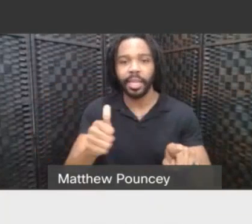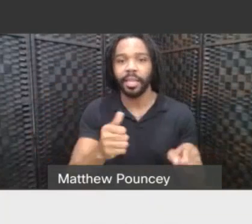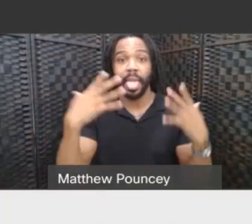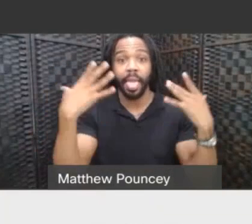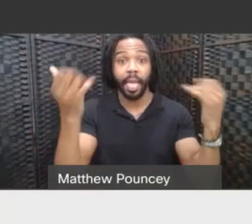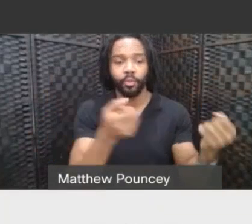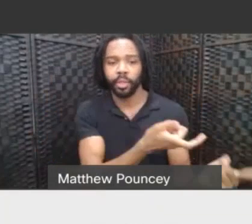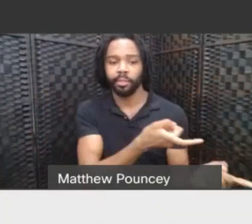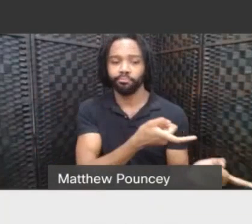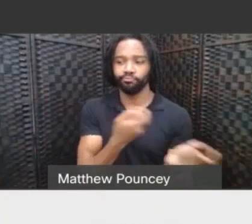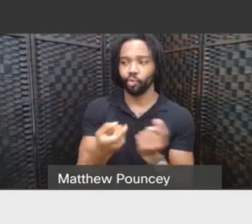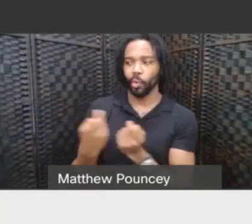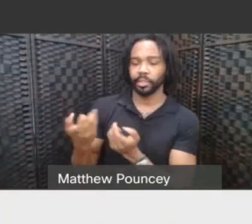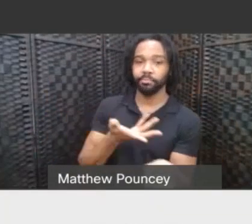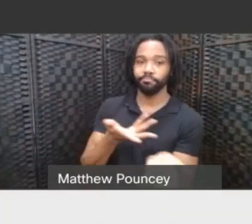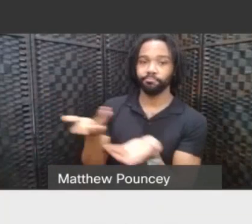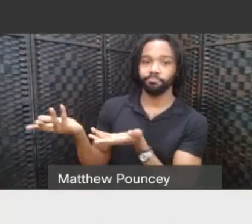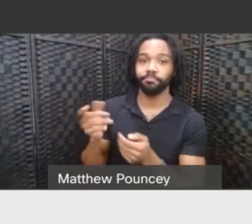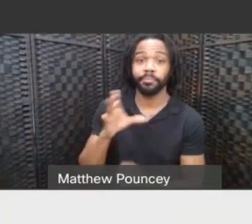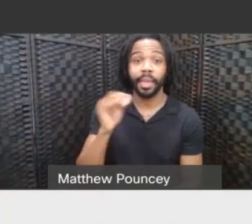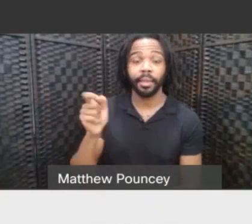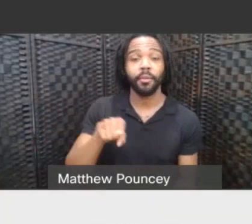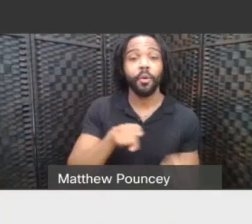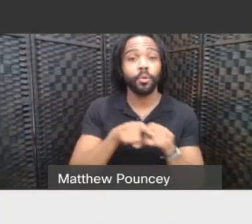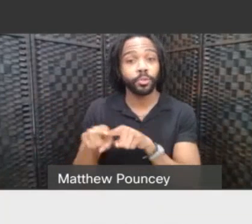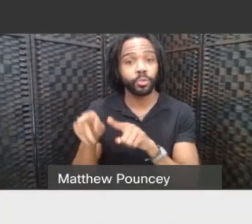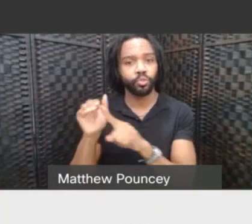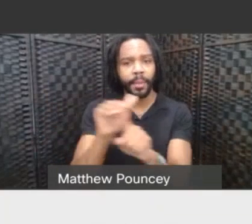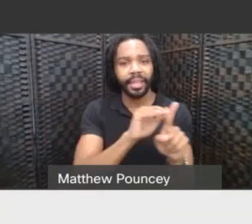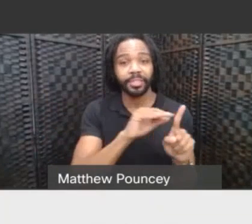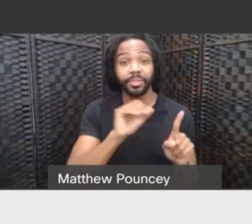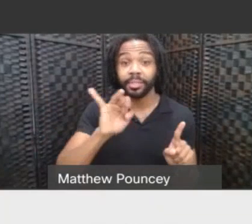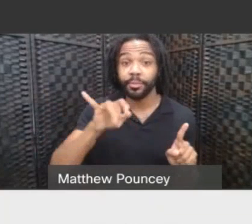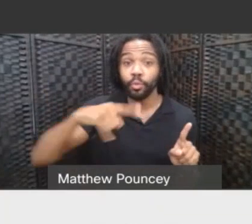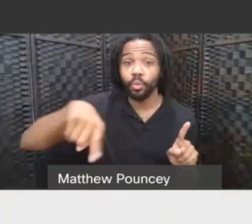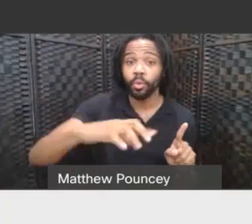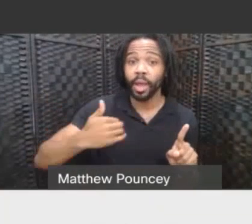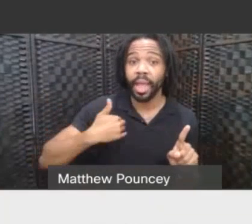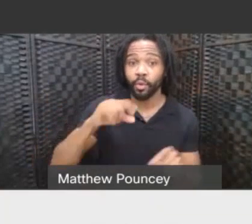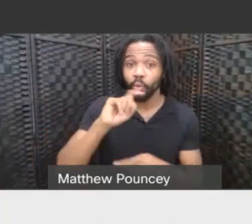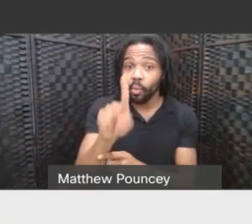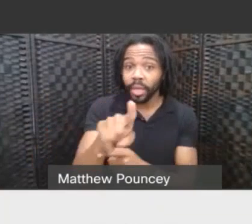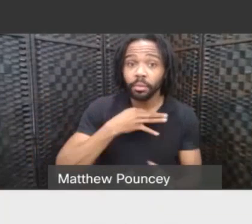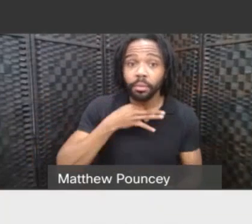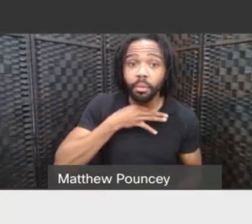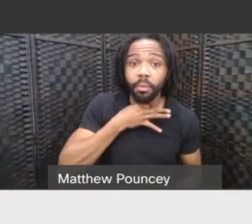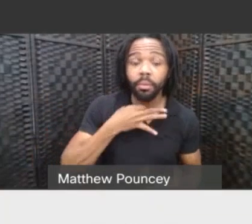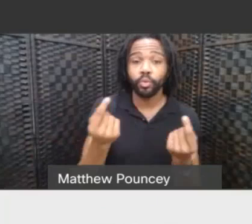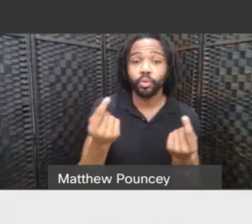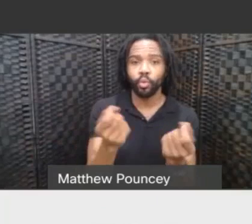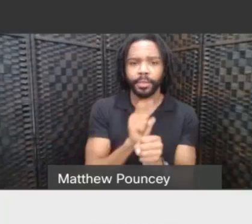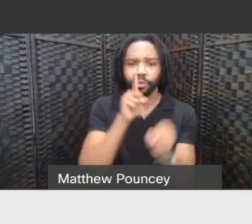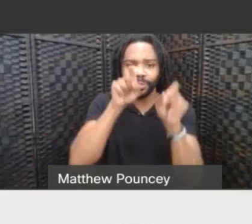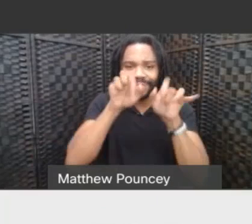questions. And as a reminder, if you have a question, you can type it. Make sure you direct it to everyone